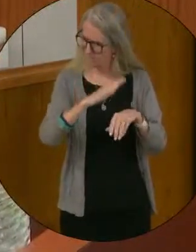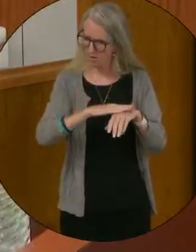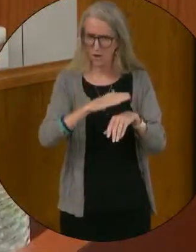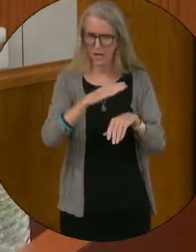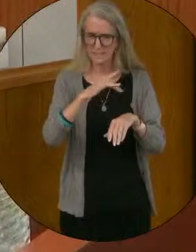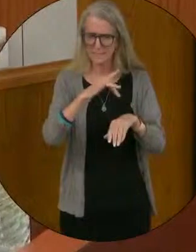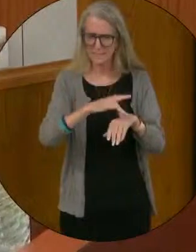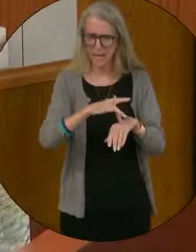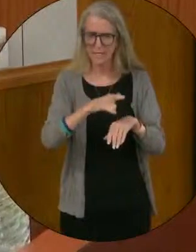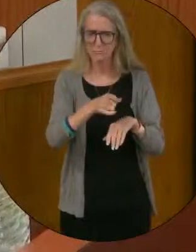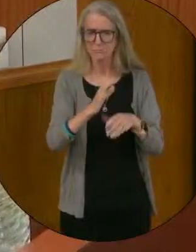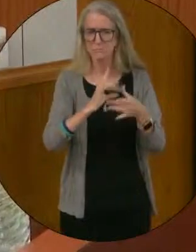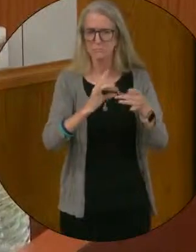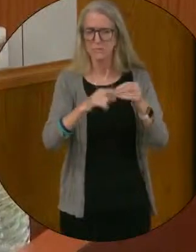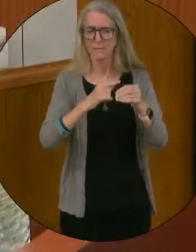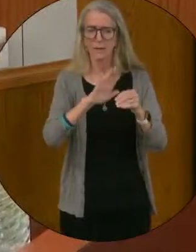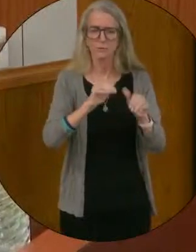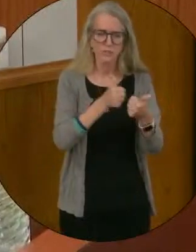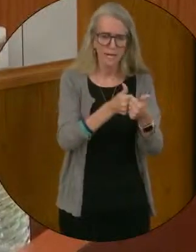when you were talking about your challenges and your,